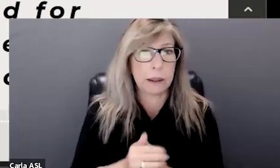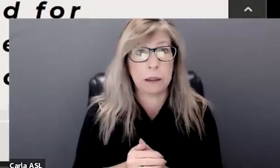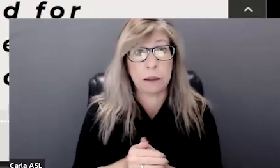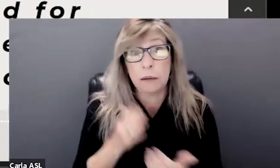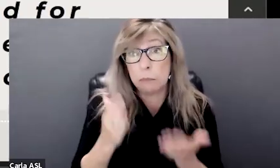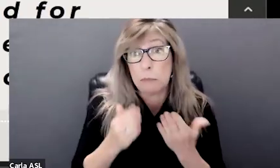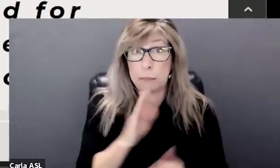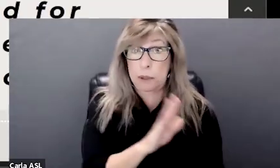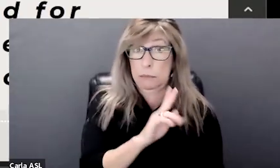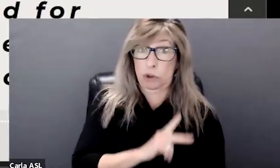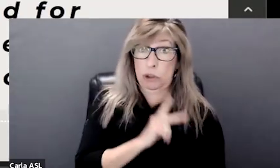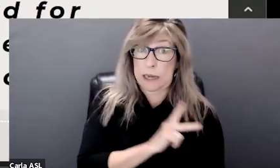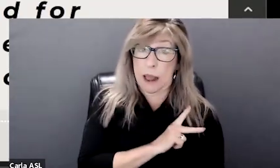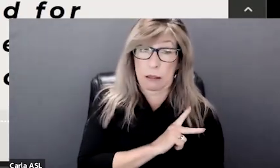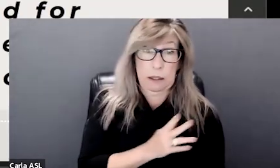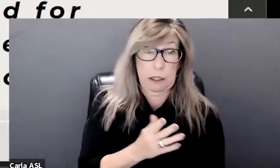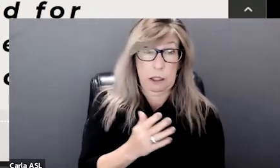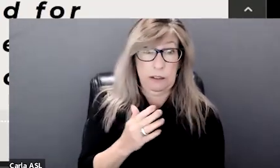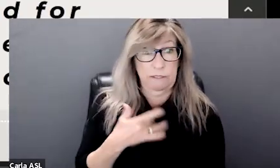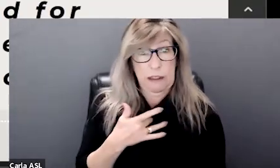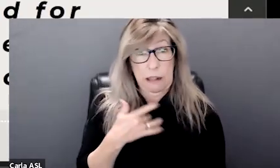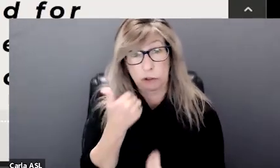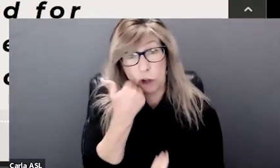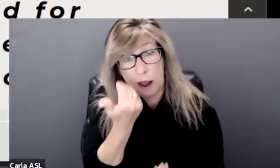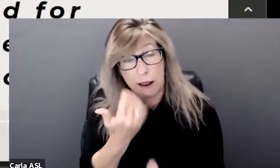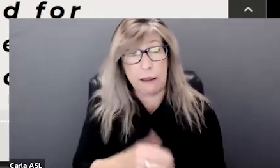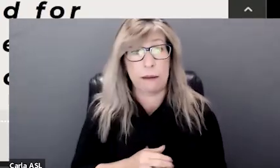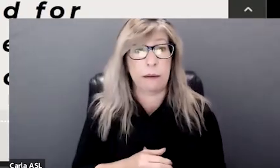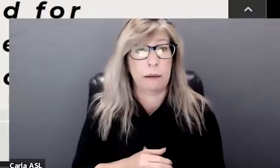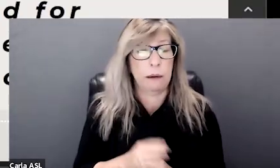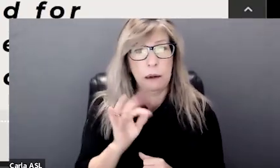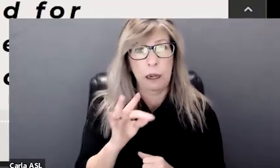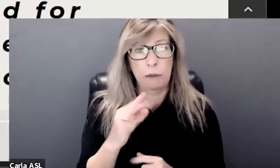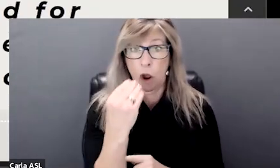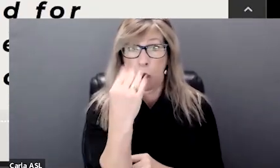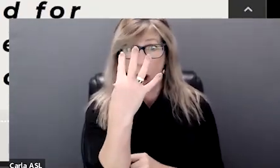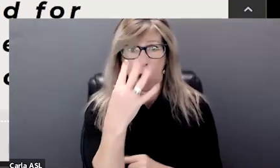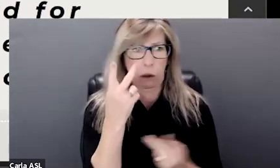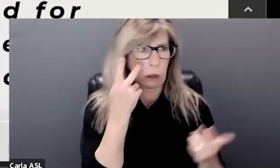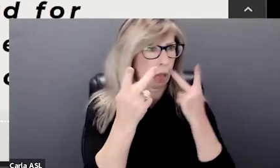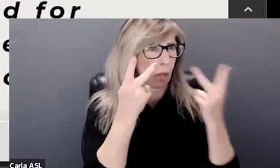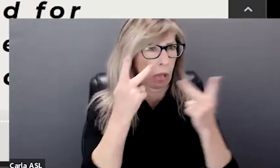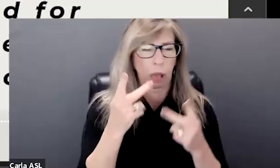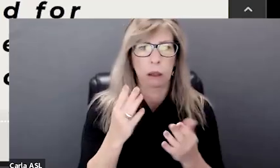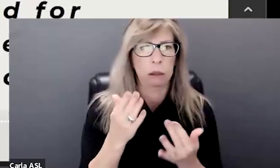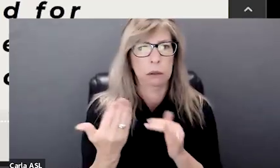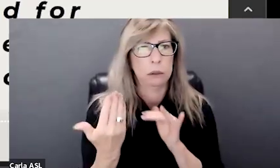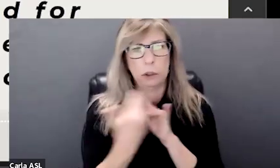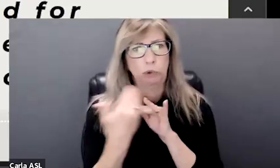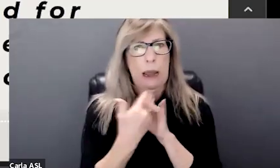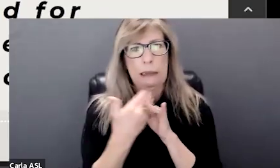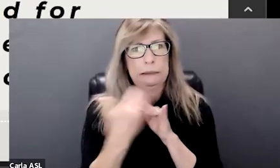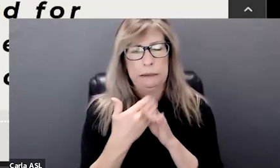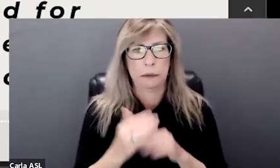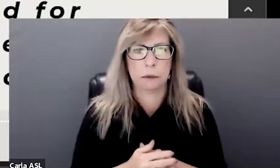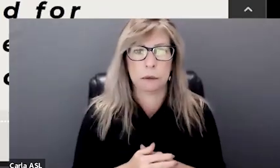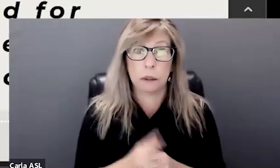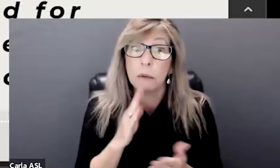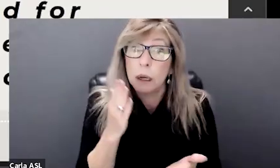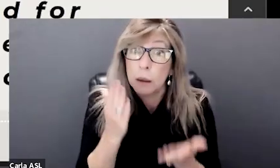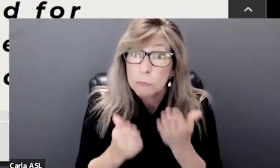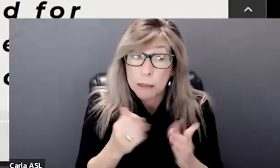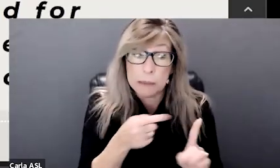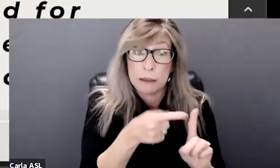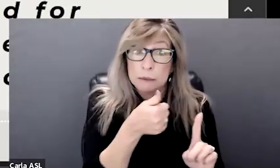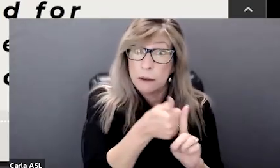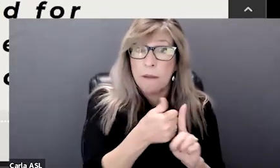The visuals are too distracting. Maybe there is tics related to Tourette's and not wanting to be